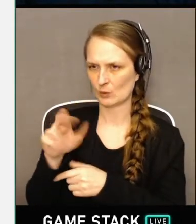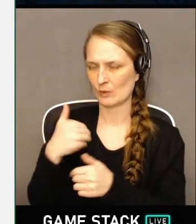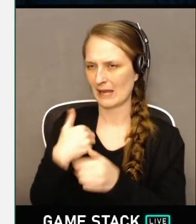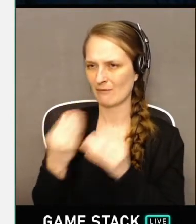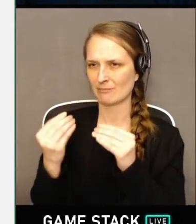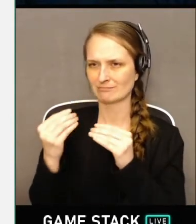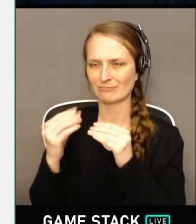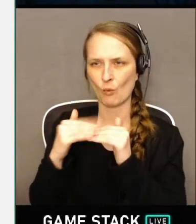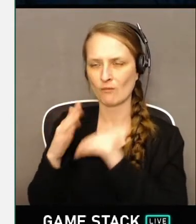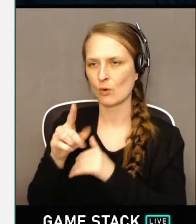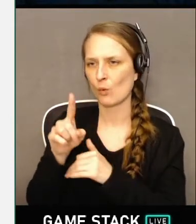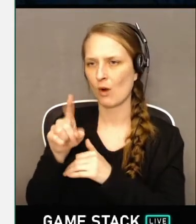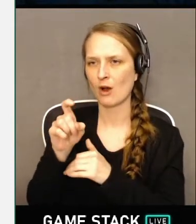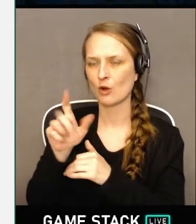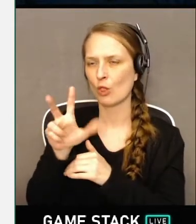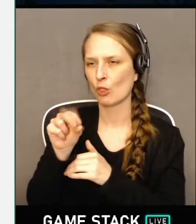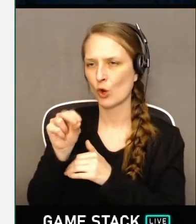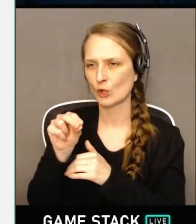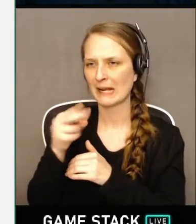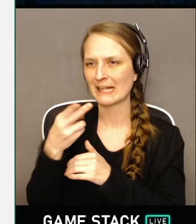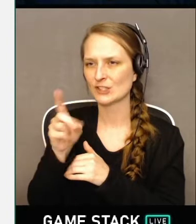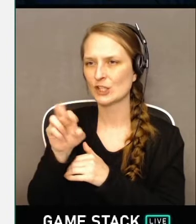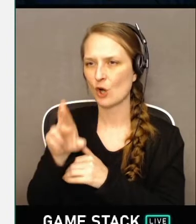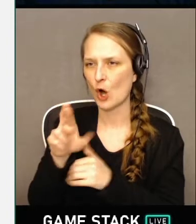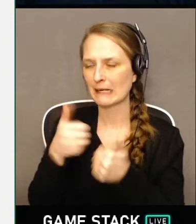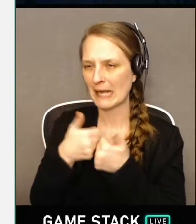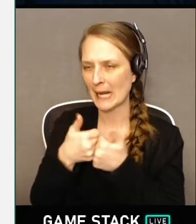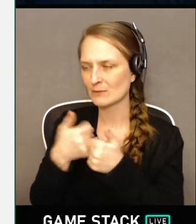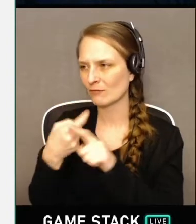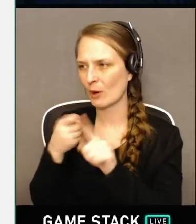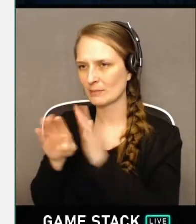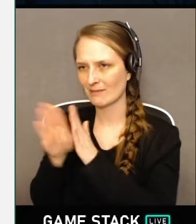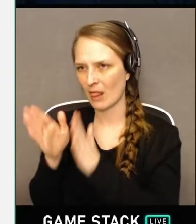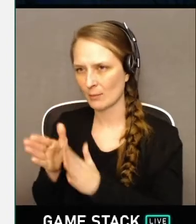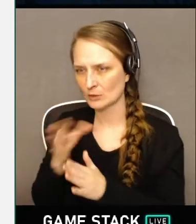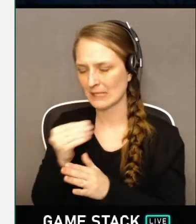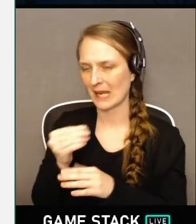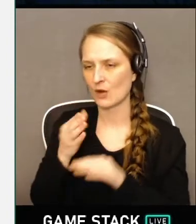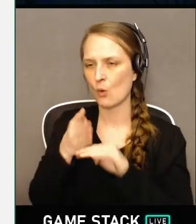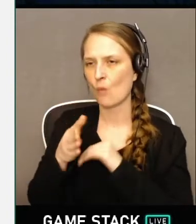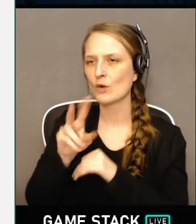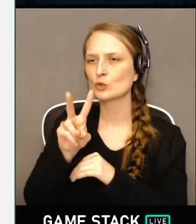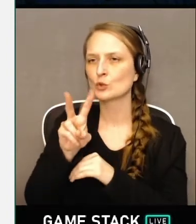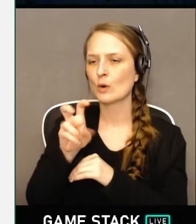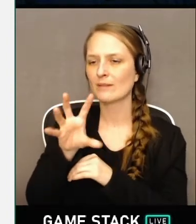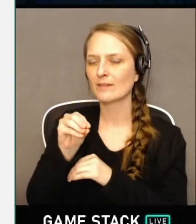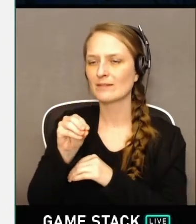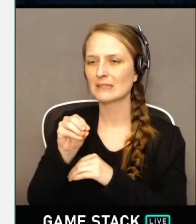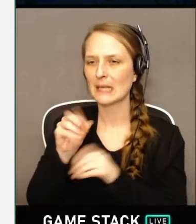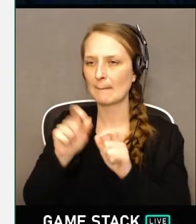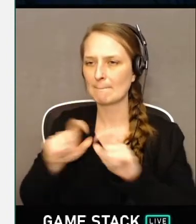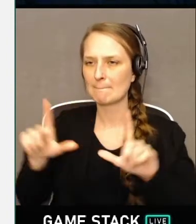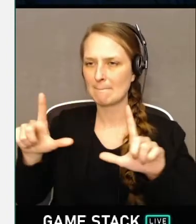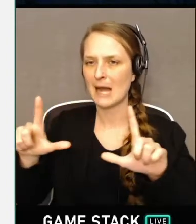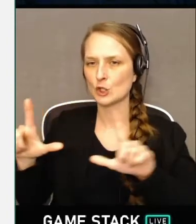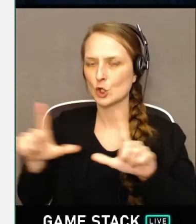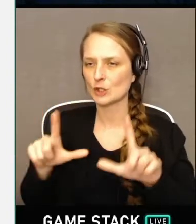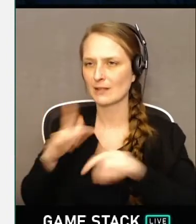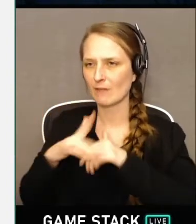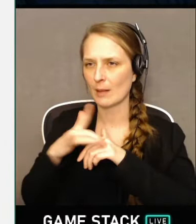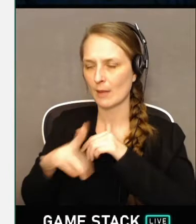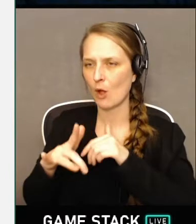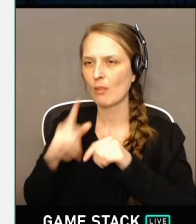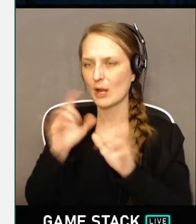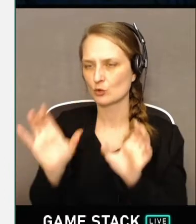130 HDR games from game developers and more than 250 monitors available in the market that are certified by